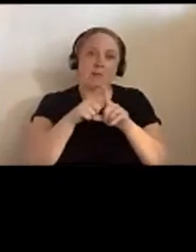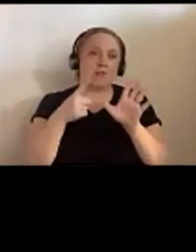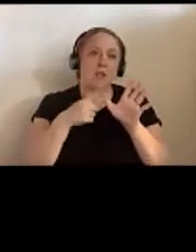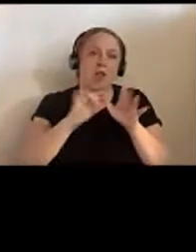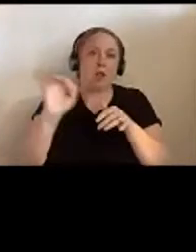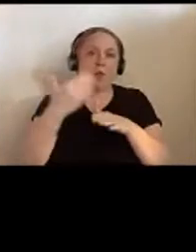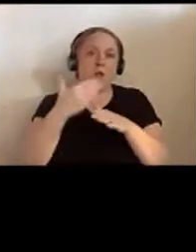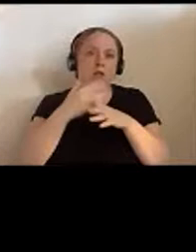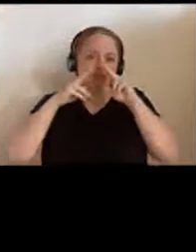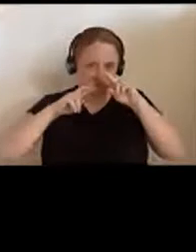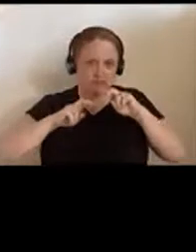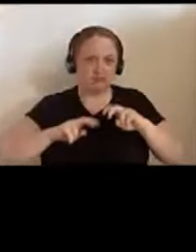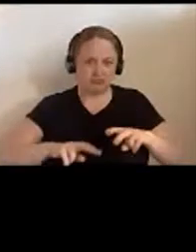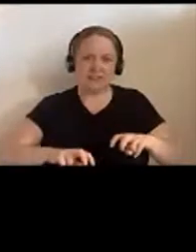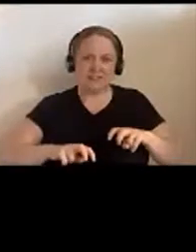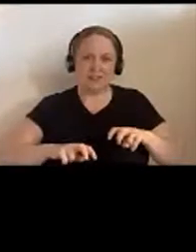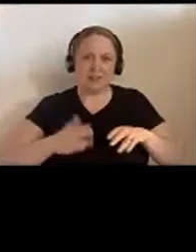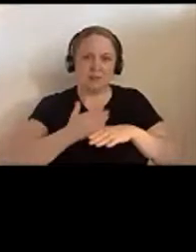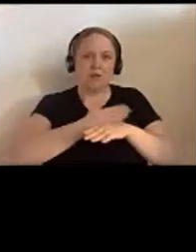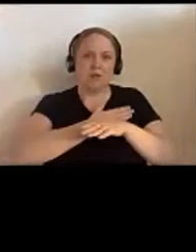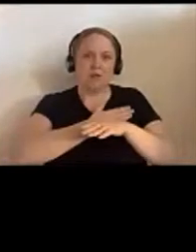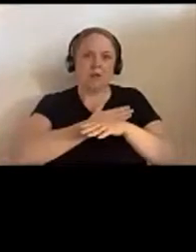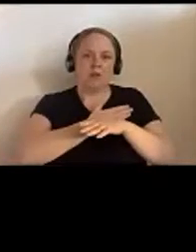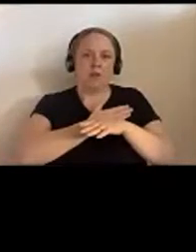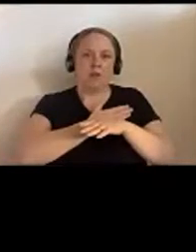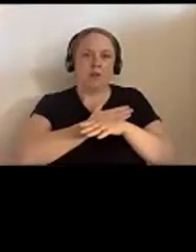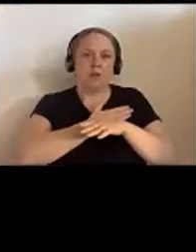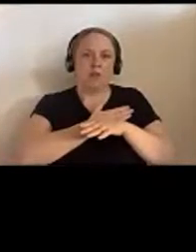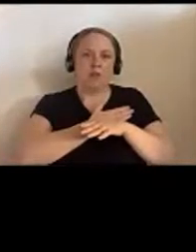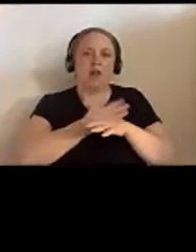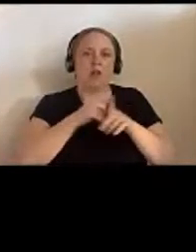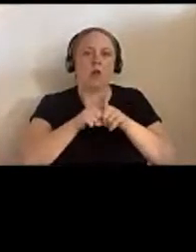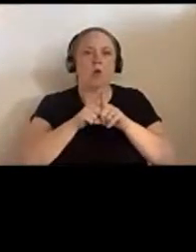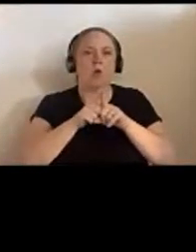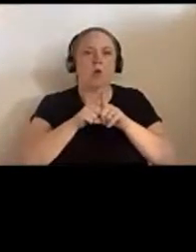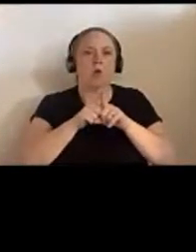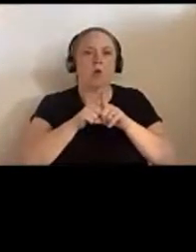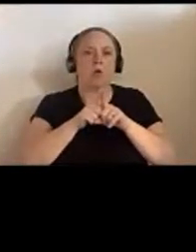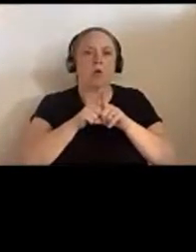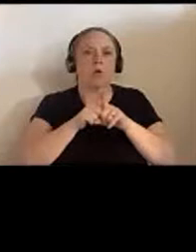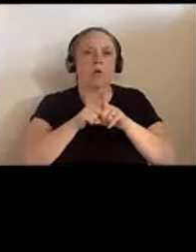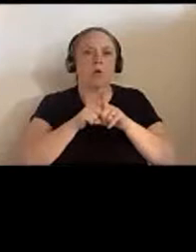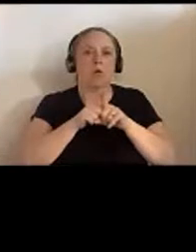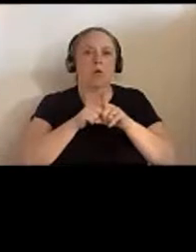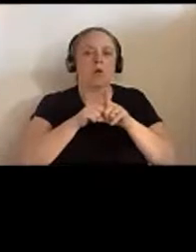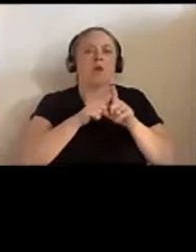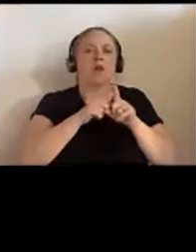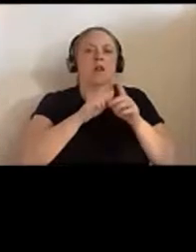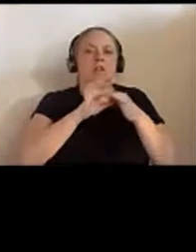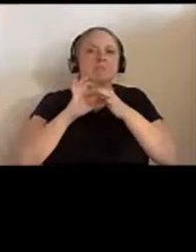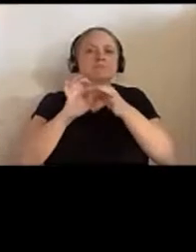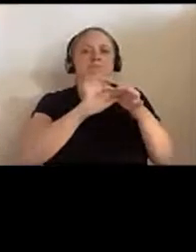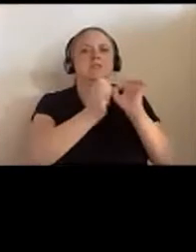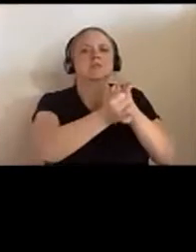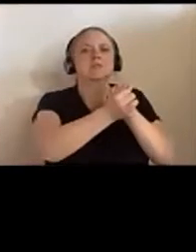research informed and informed by a journey within the transatlantic slave triangle.